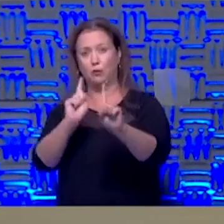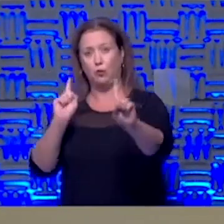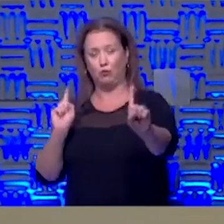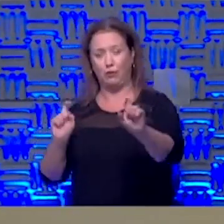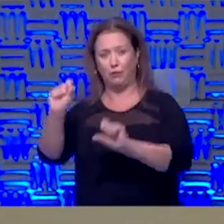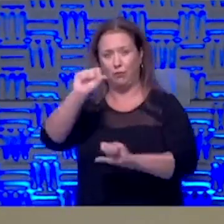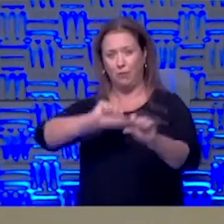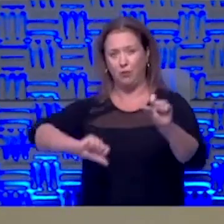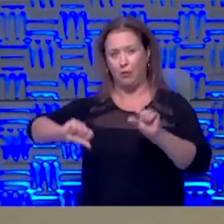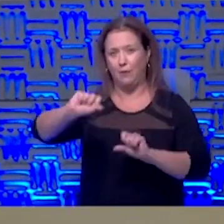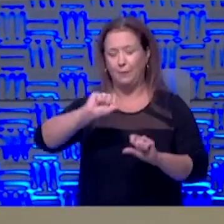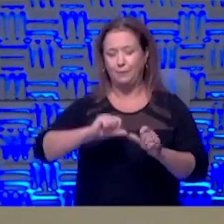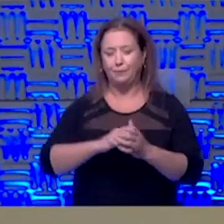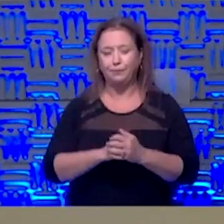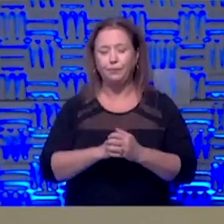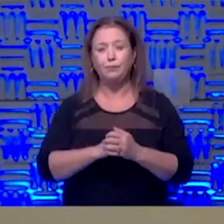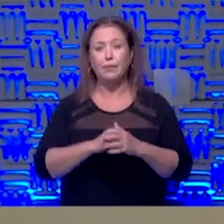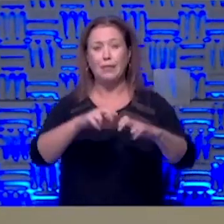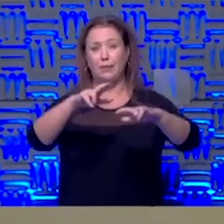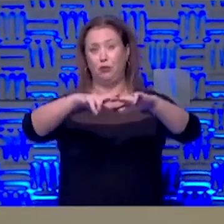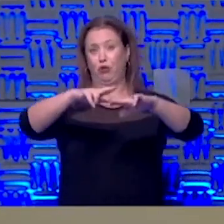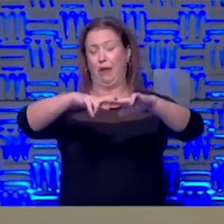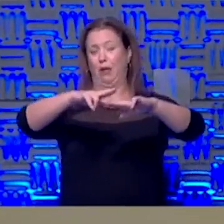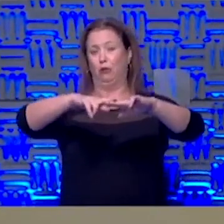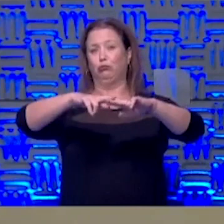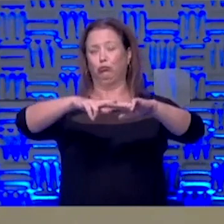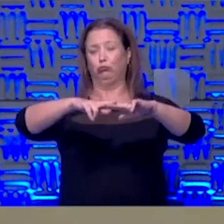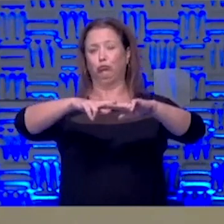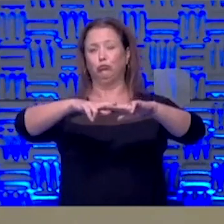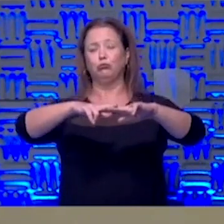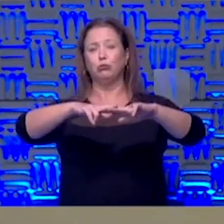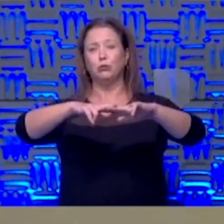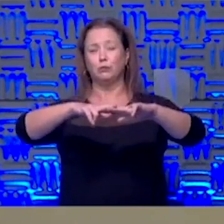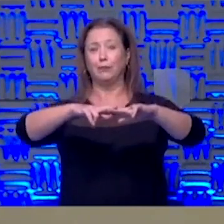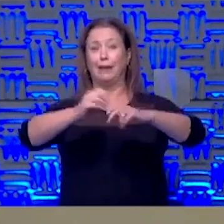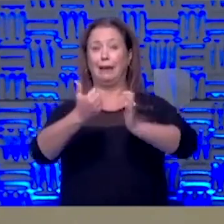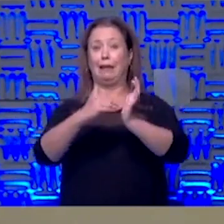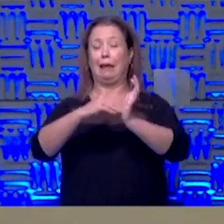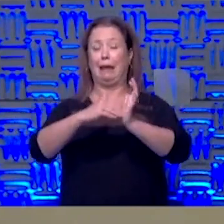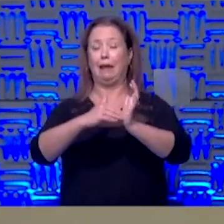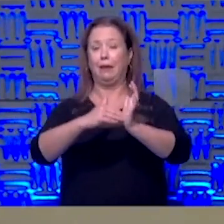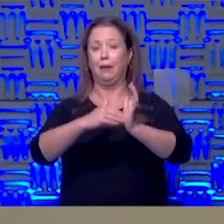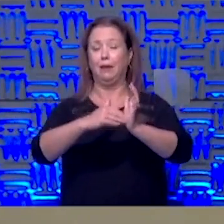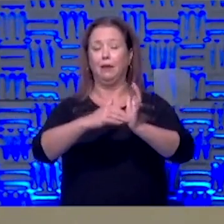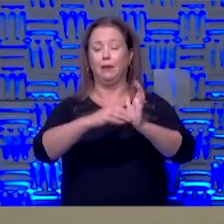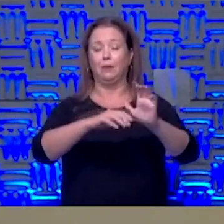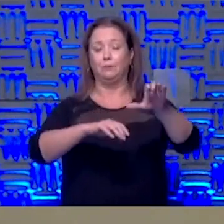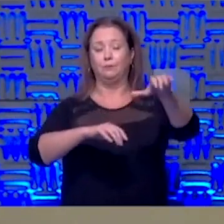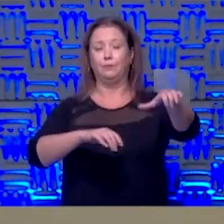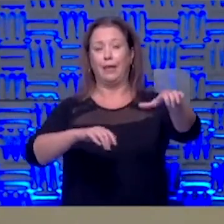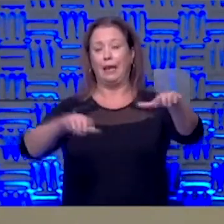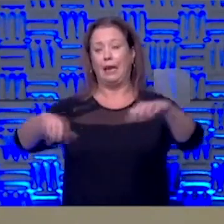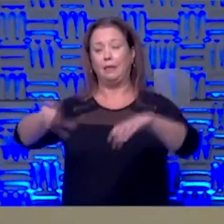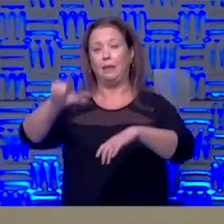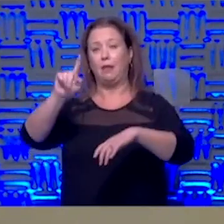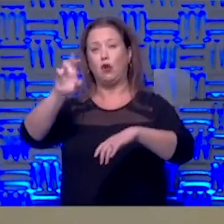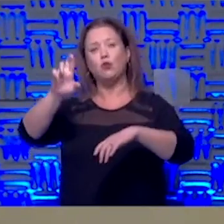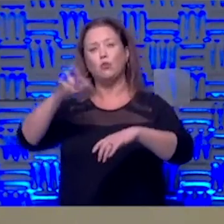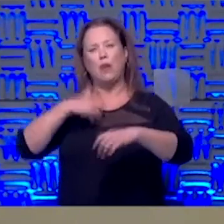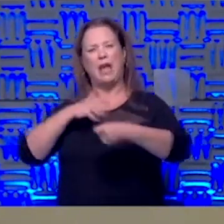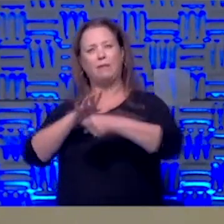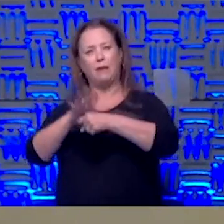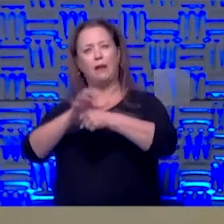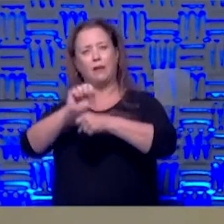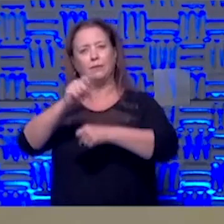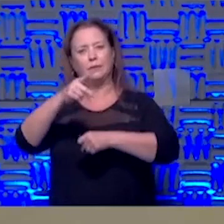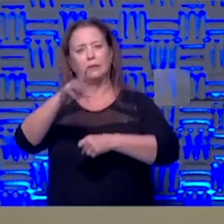distancing. Where the chairs are, actually, again, where the physical lockers are. So we have enough space down there to do